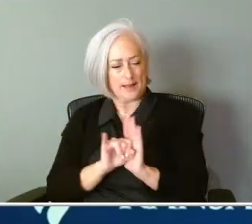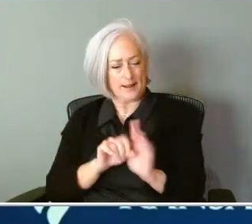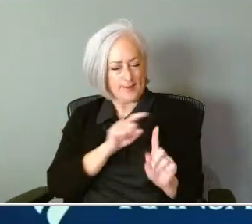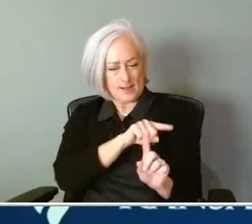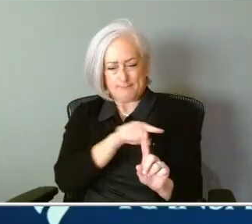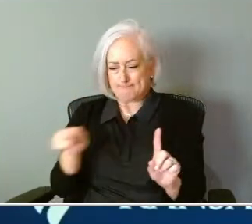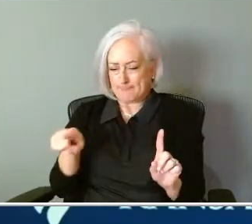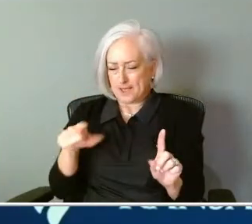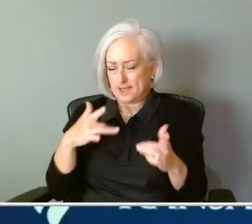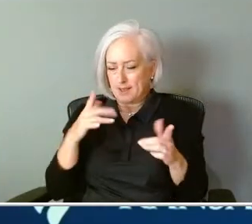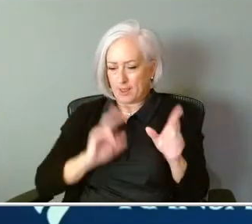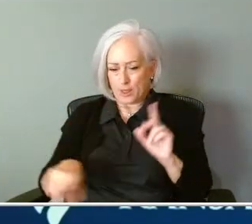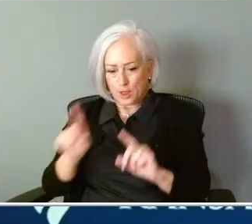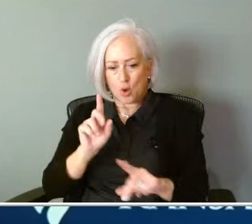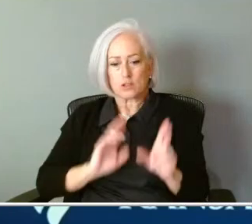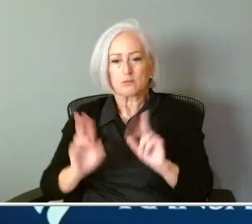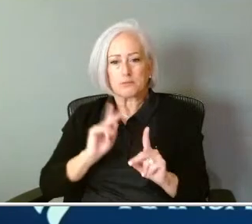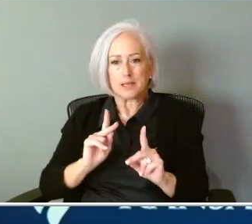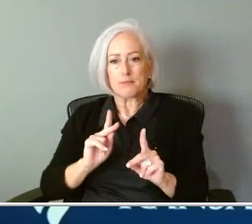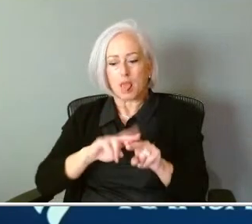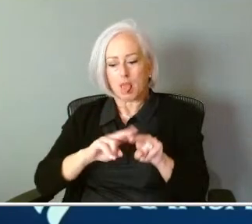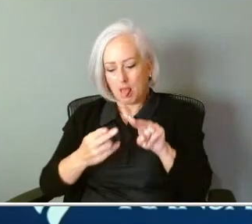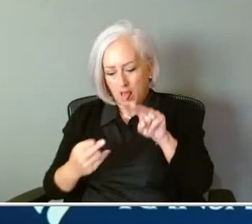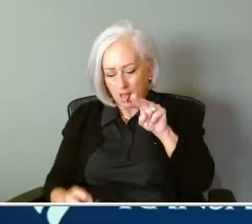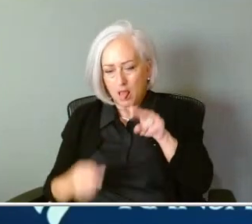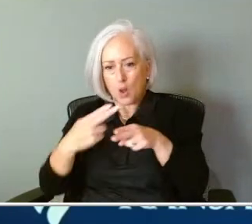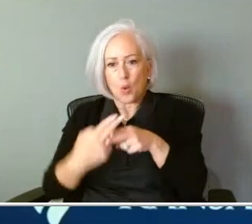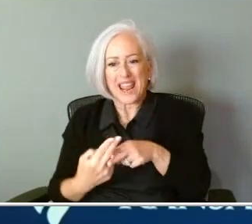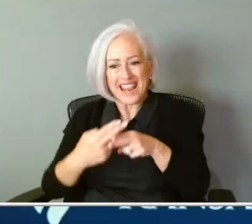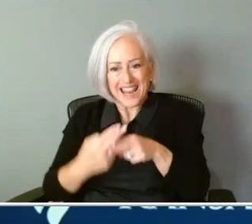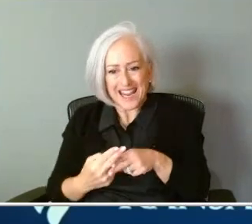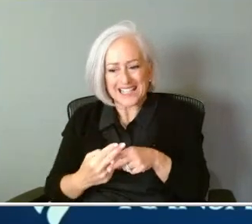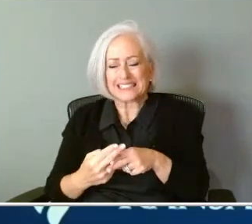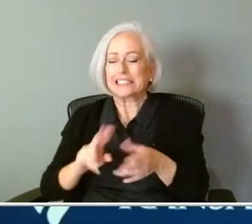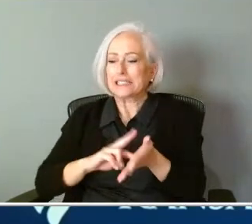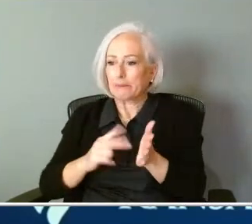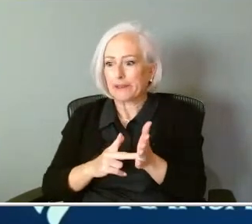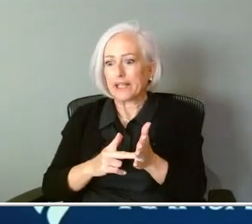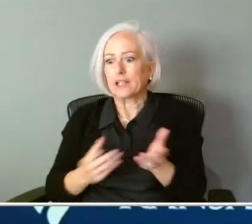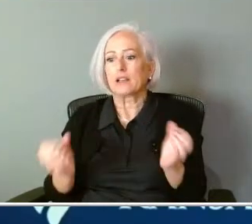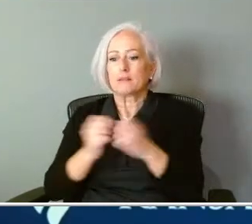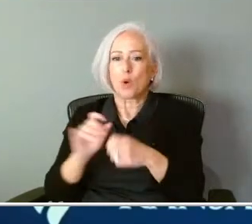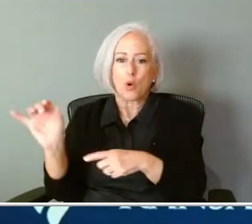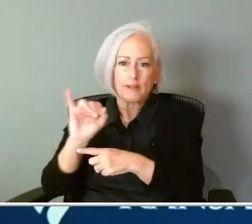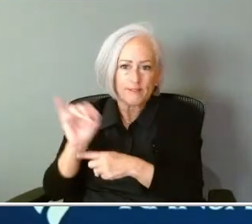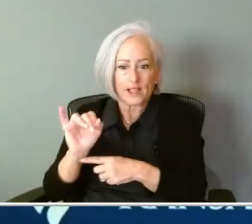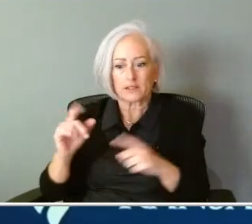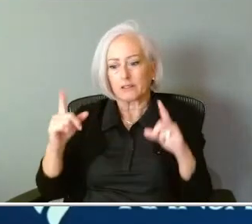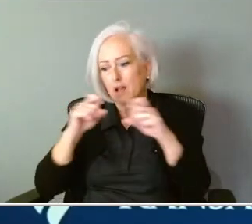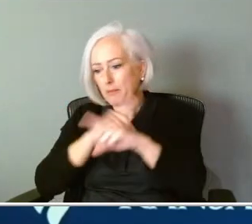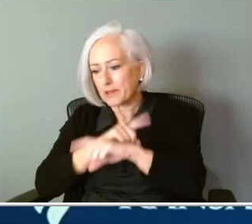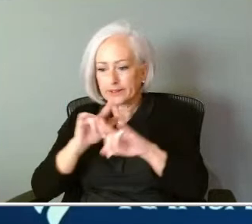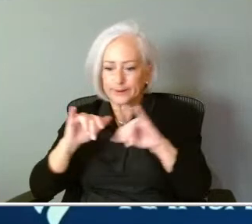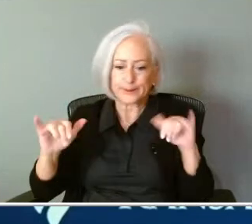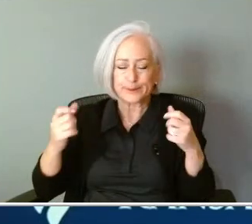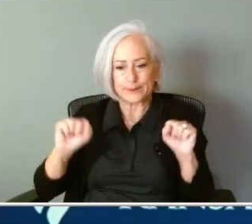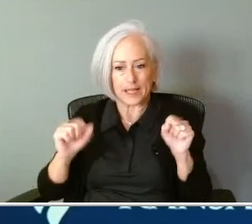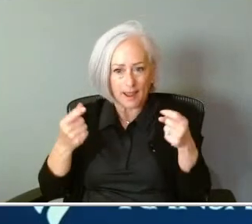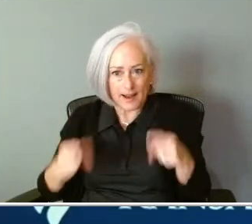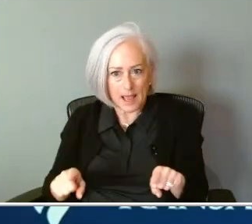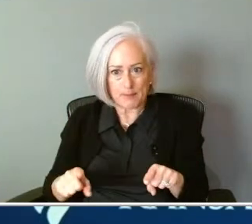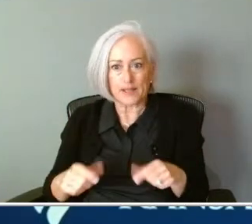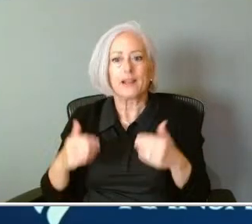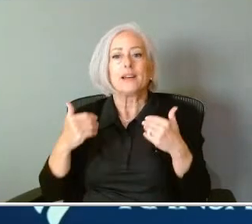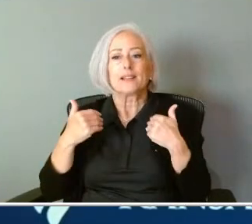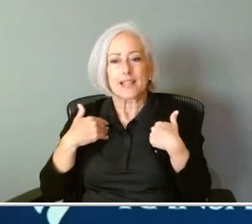puts them at risk for infections and all sorts of other complications. And so we started a trial that is now a multi-institutional trial